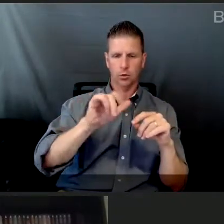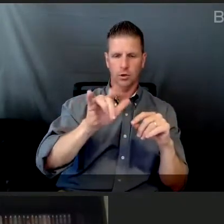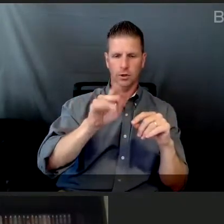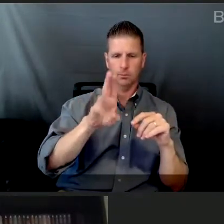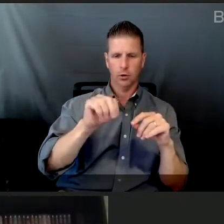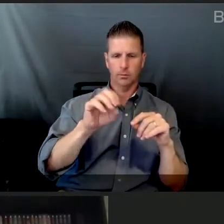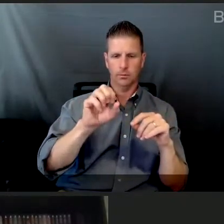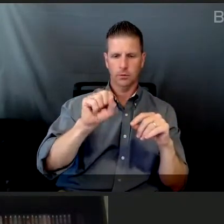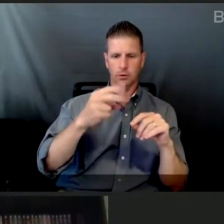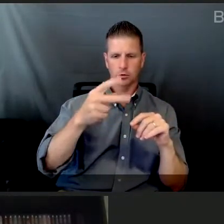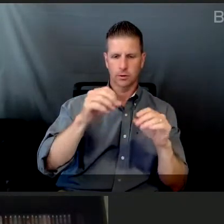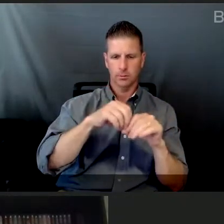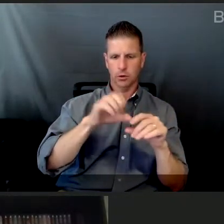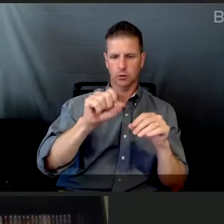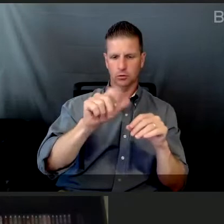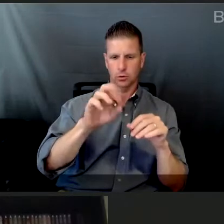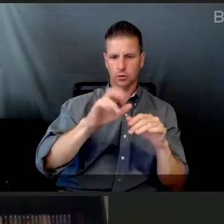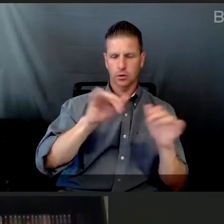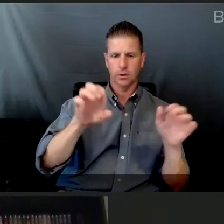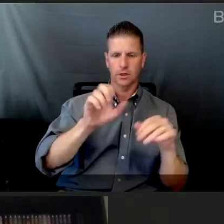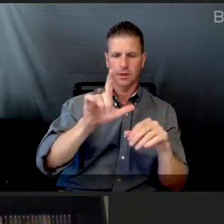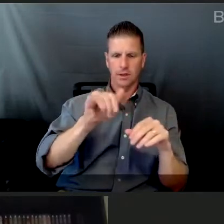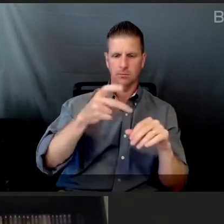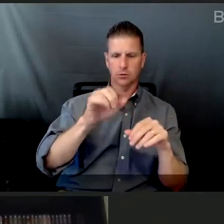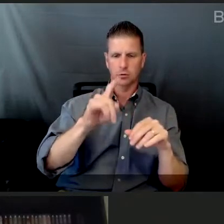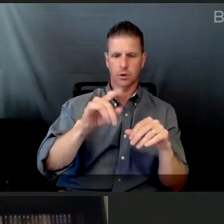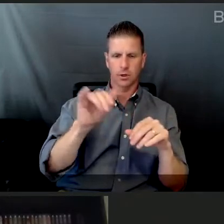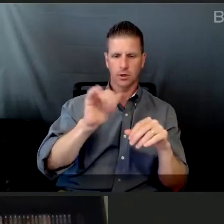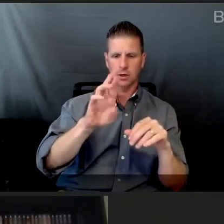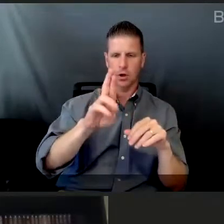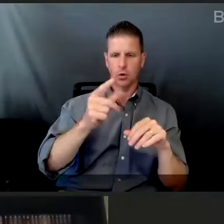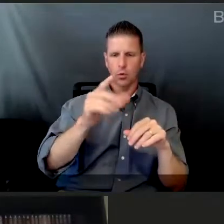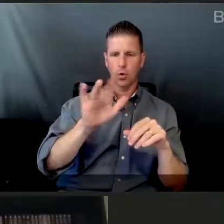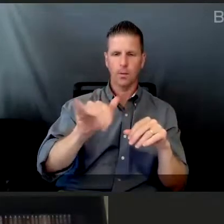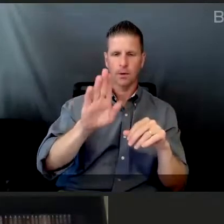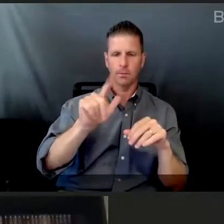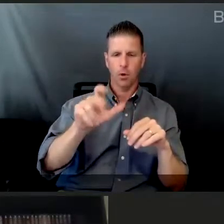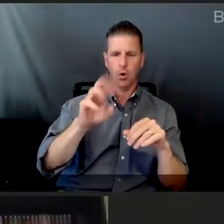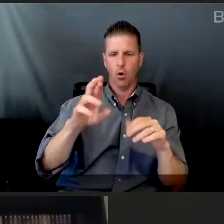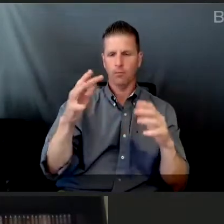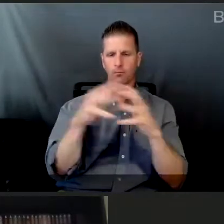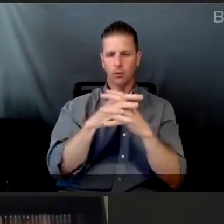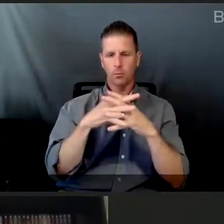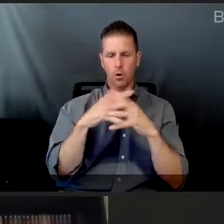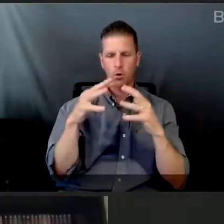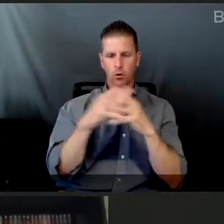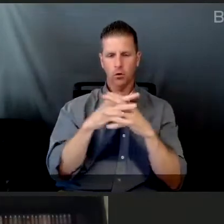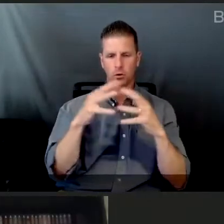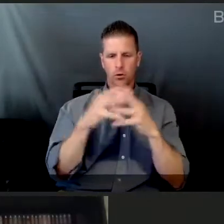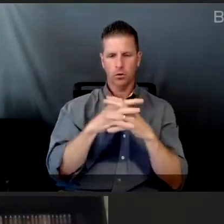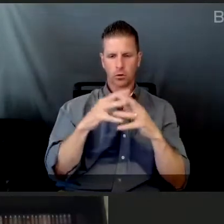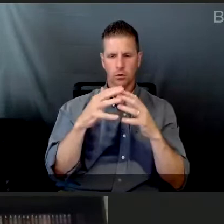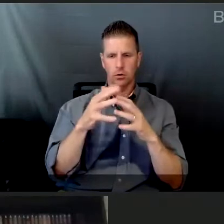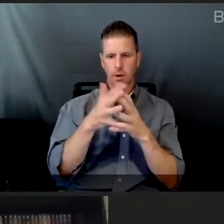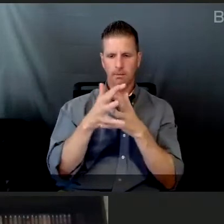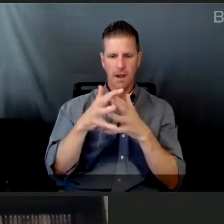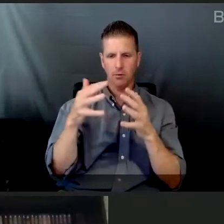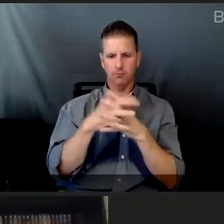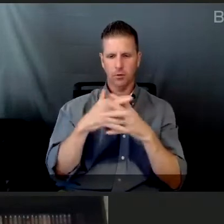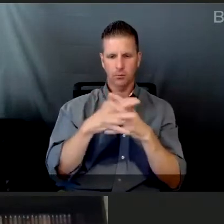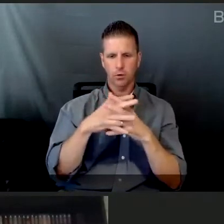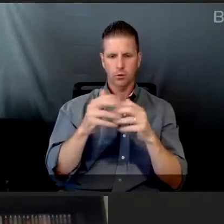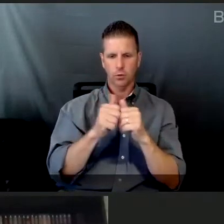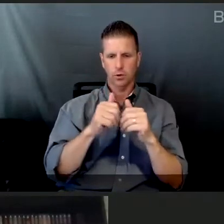such as ellipsoids. So think about like a rugby ball or a football shape, right? American football with